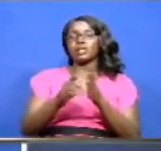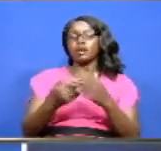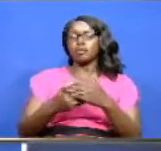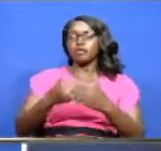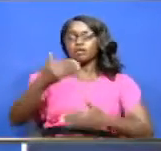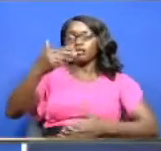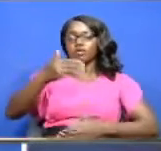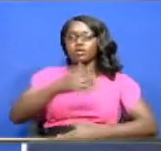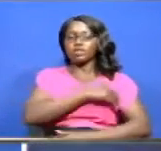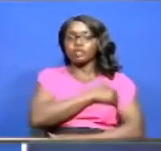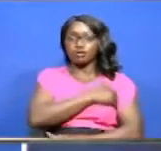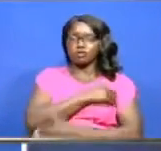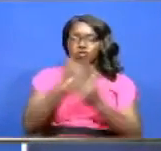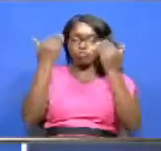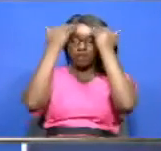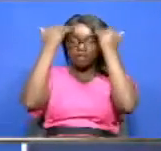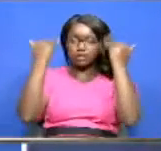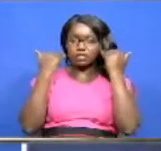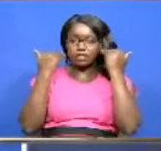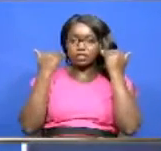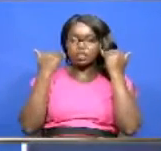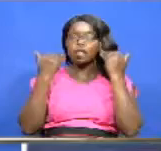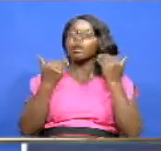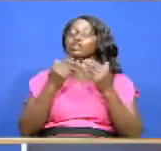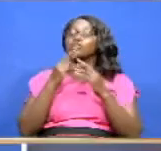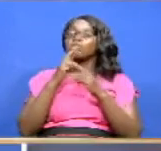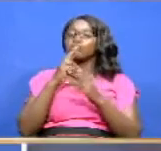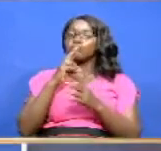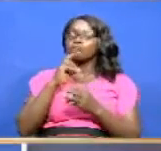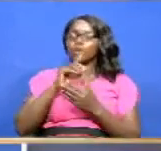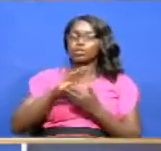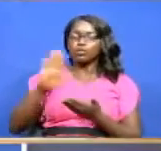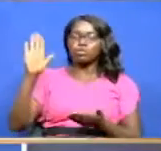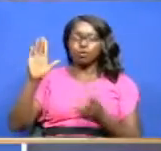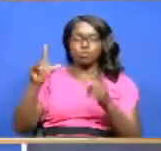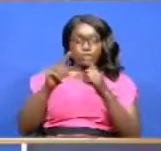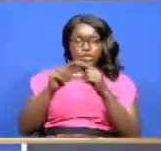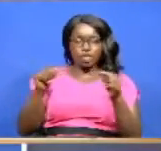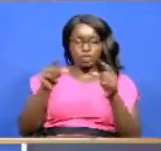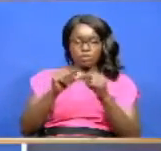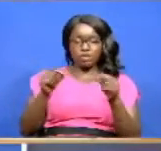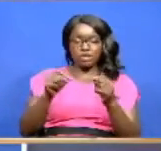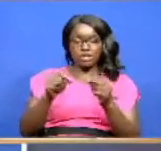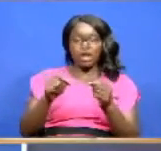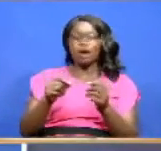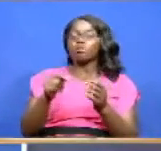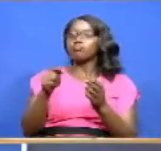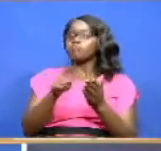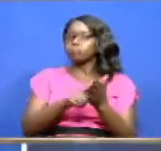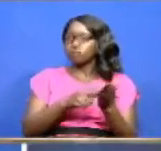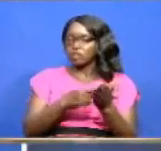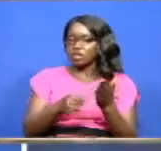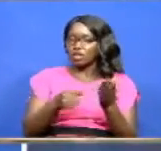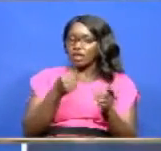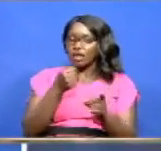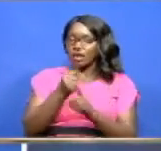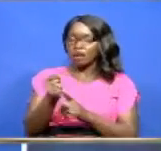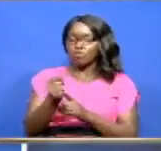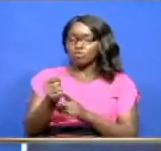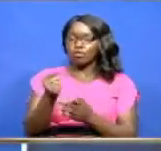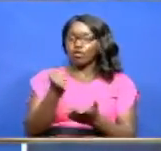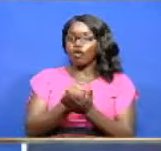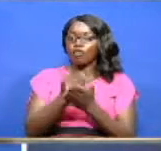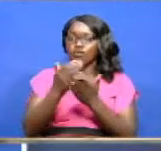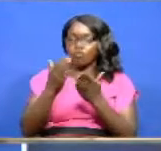Magistrate Douglas Ogote to give his unsworn statement in charges of abuse of office. It is the fourth charge facing the